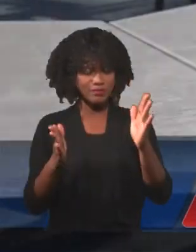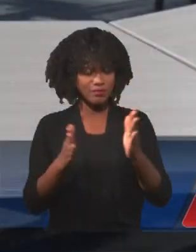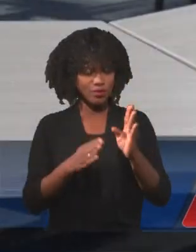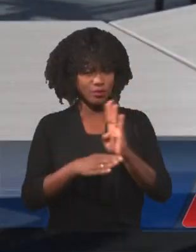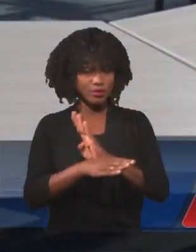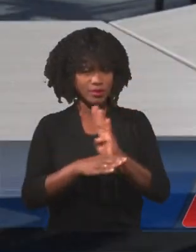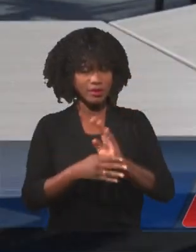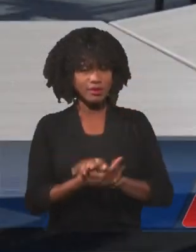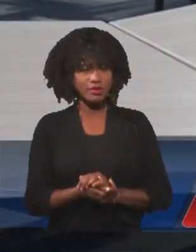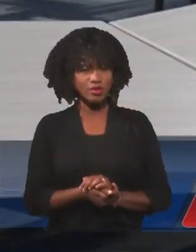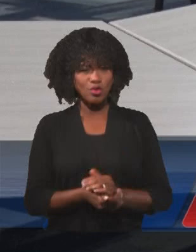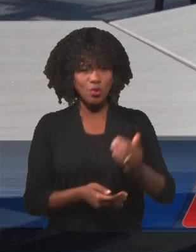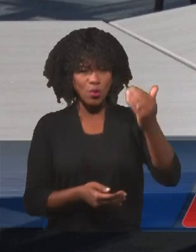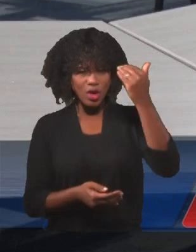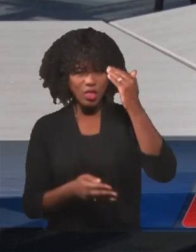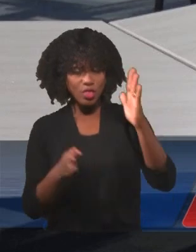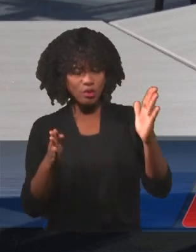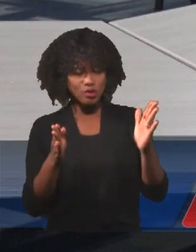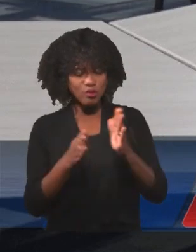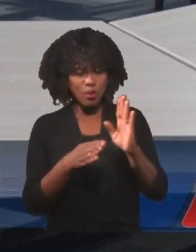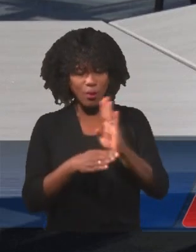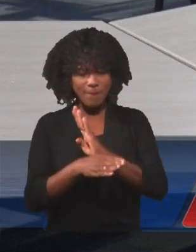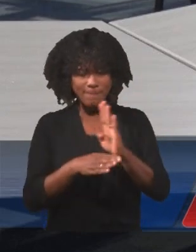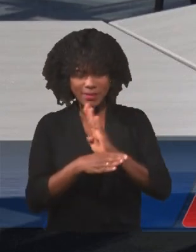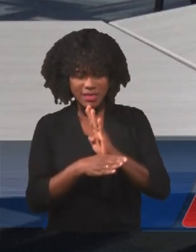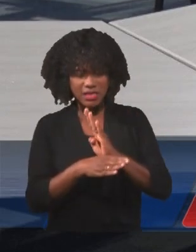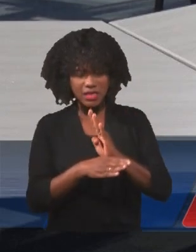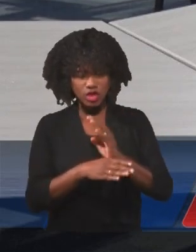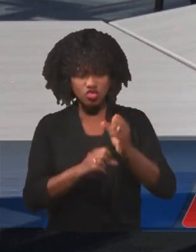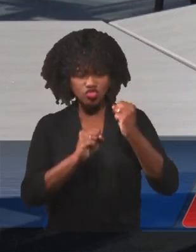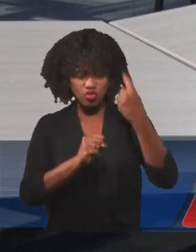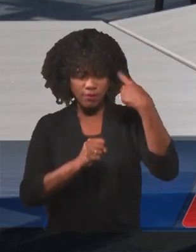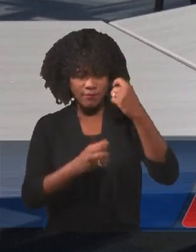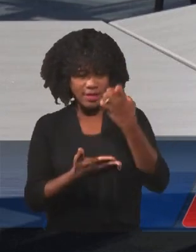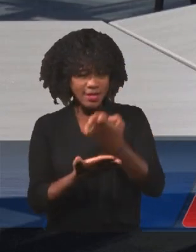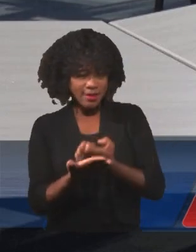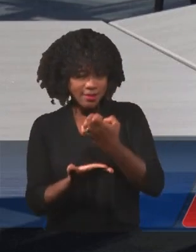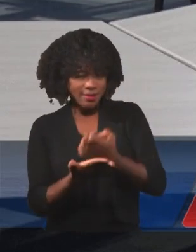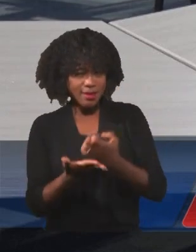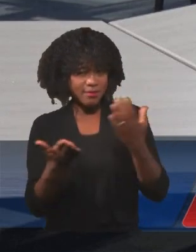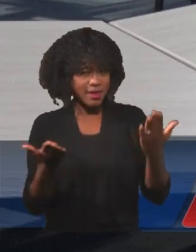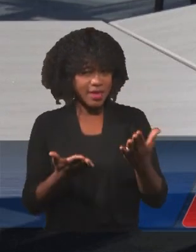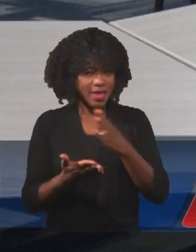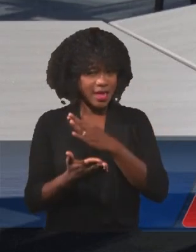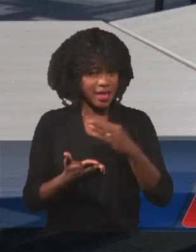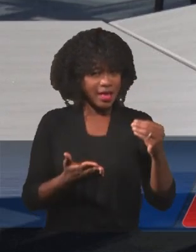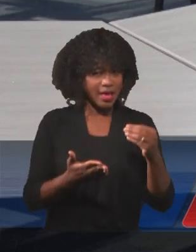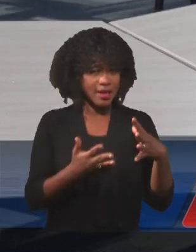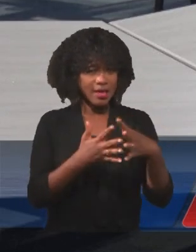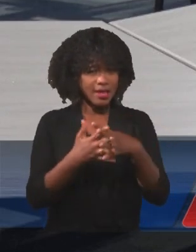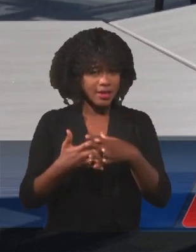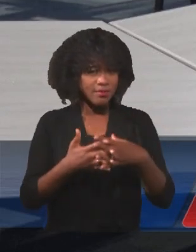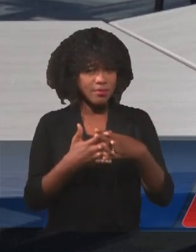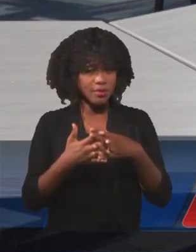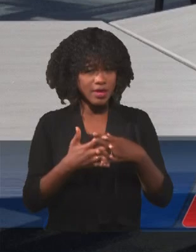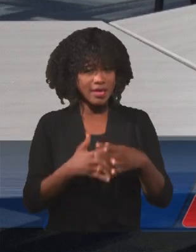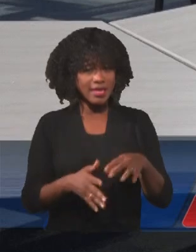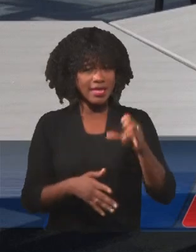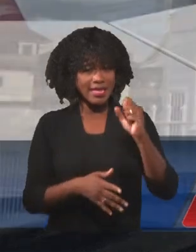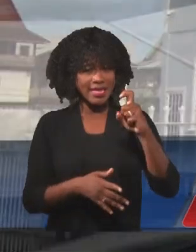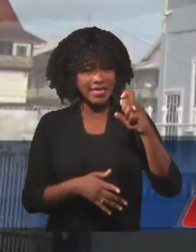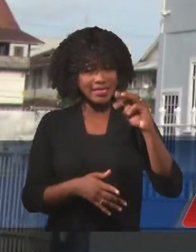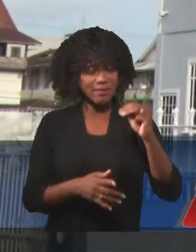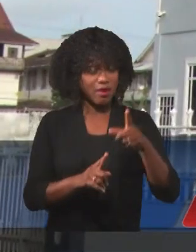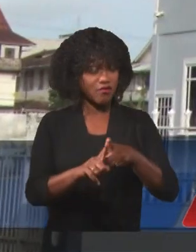businesses. We know that small business is the backbone of not only the economy here, but the economy in the United States. And Exim has a